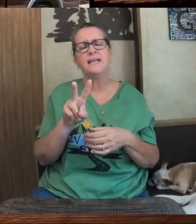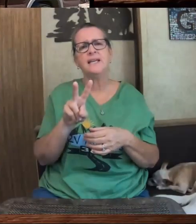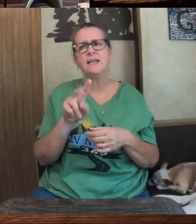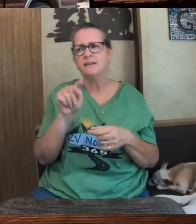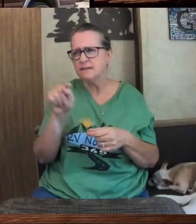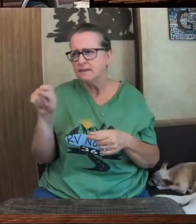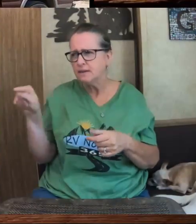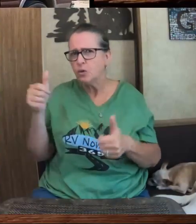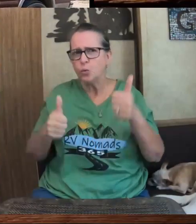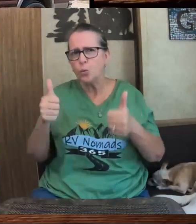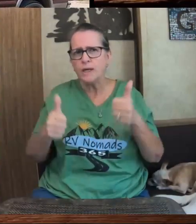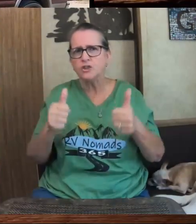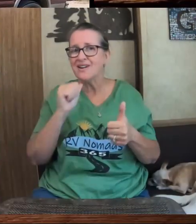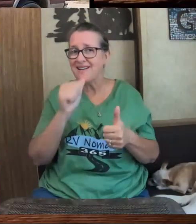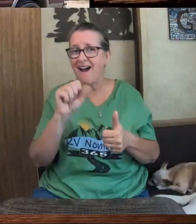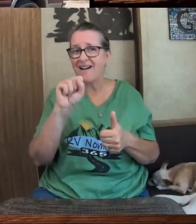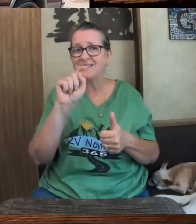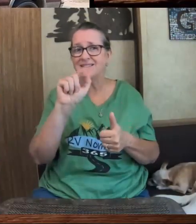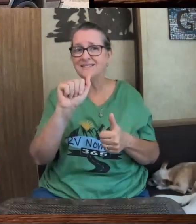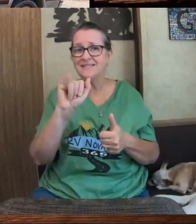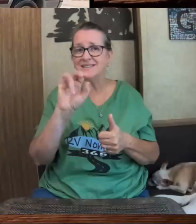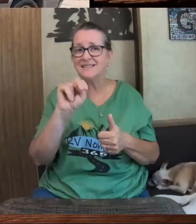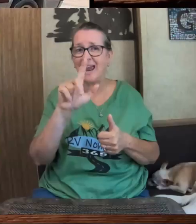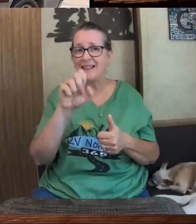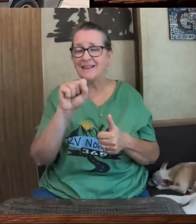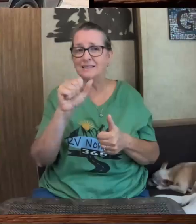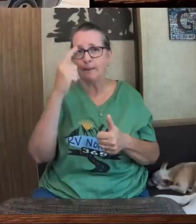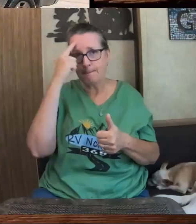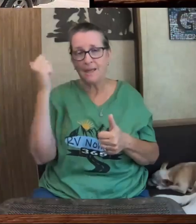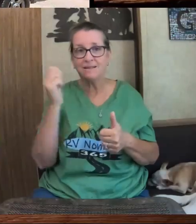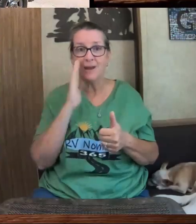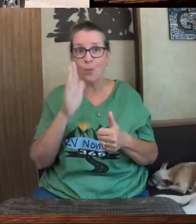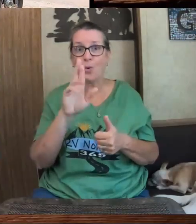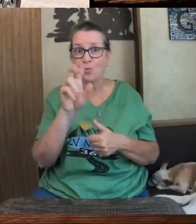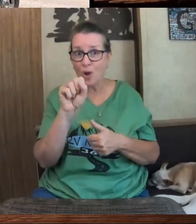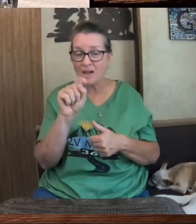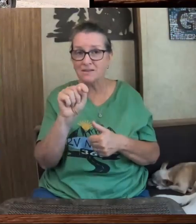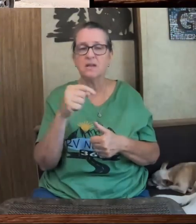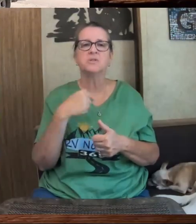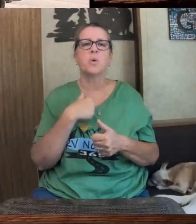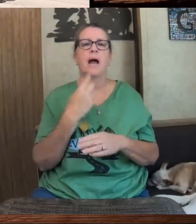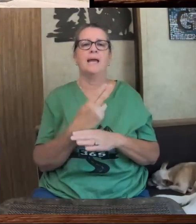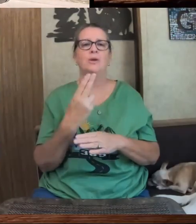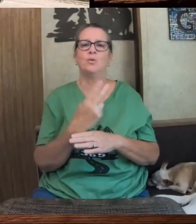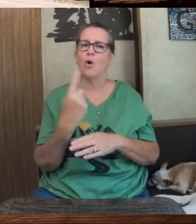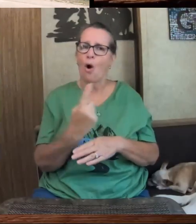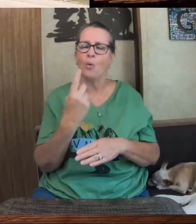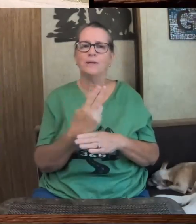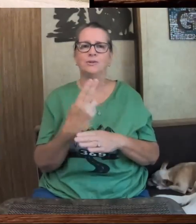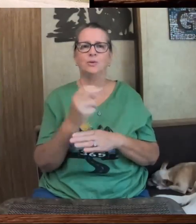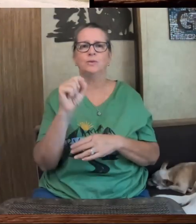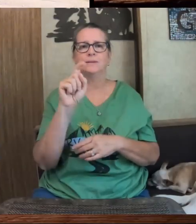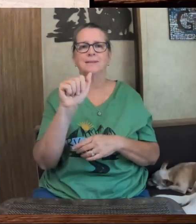in a couple months what screws aren't stainless steel, because if they get wet, they rust. So I use stainless steel so I never have to worry about